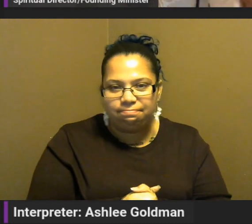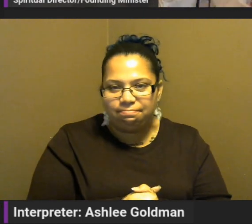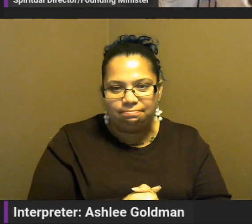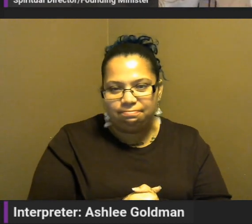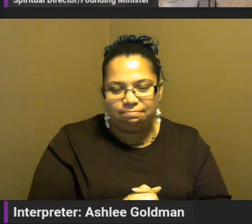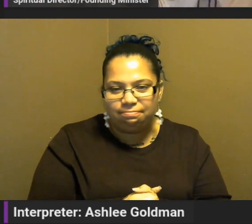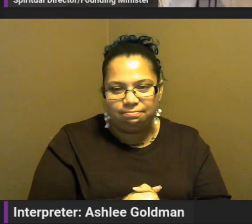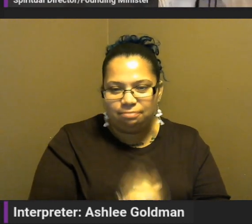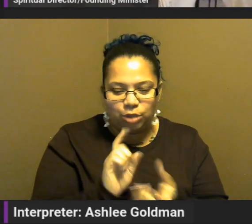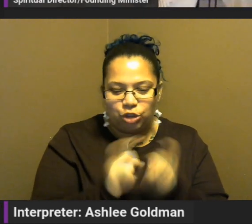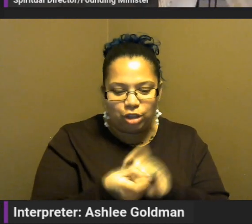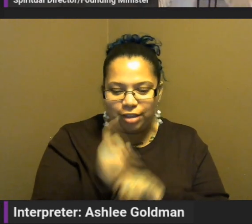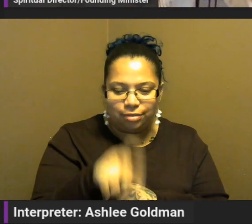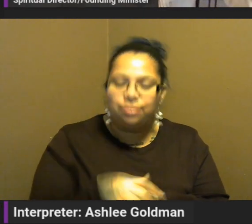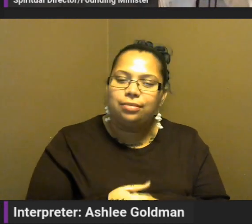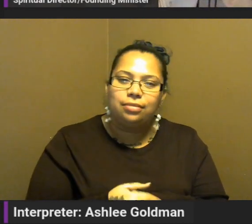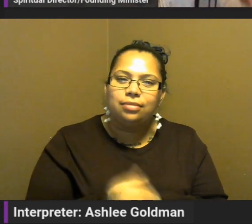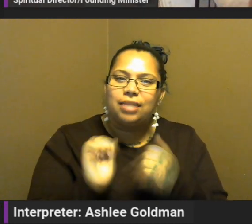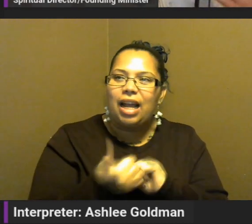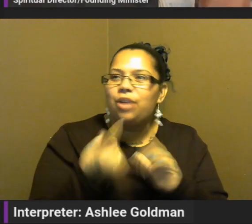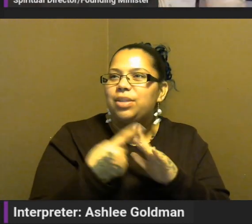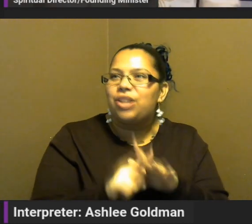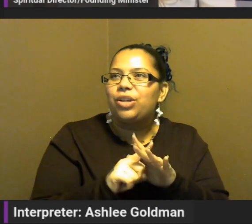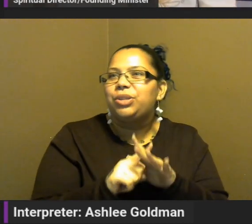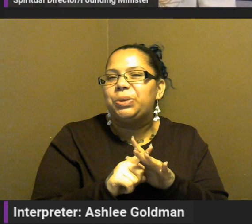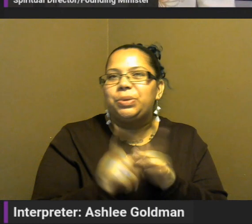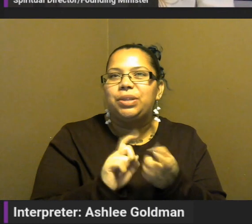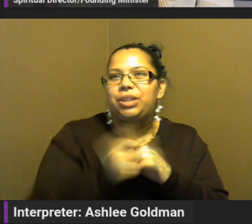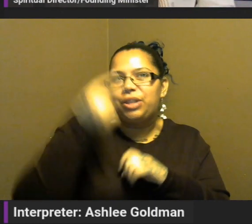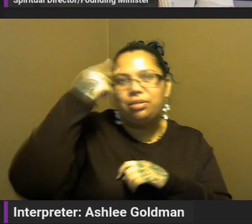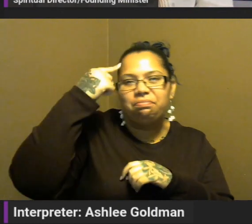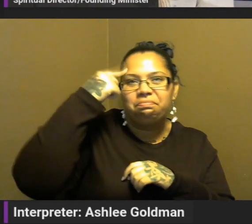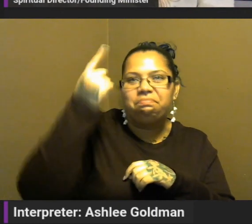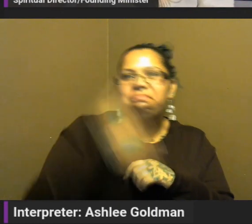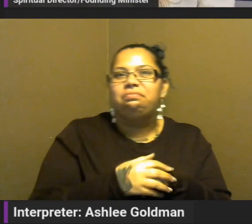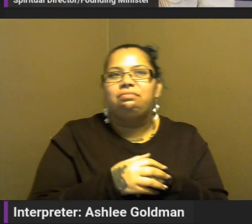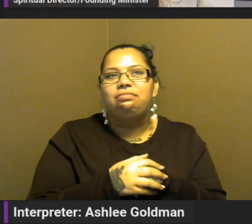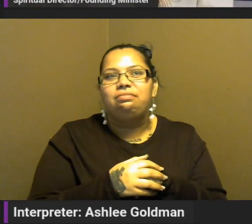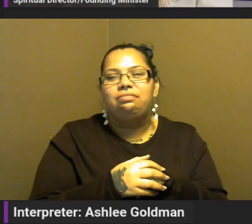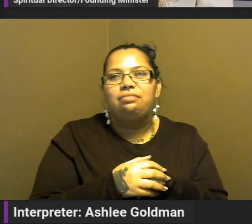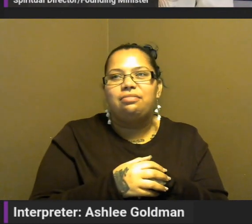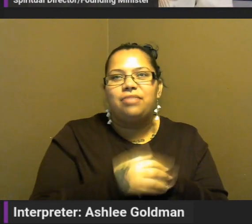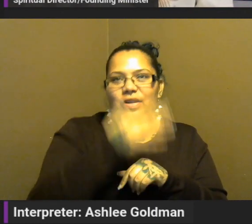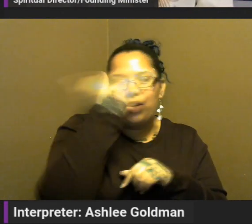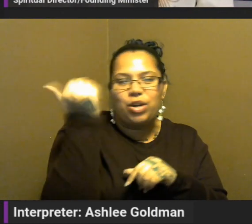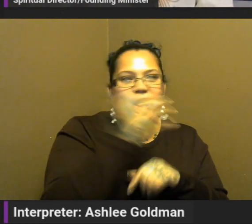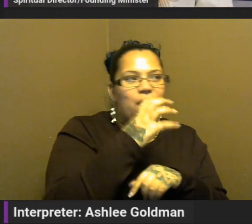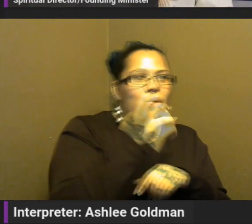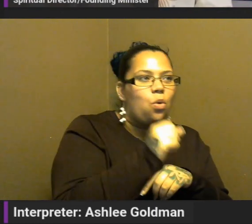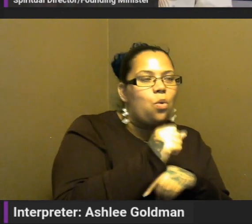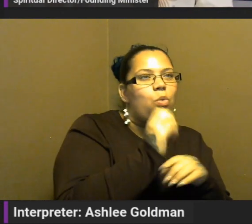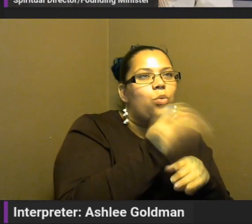How do we begin to unprogram and reprogram our consciousness? By eliminating